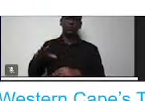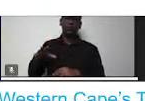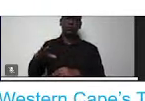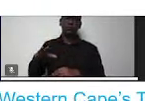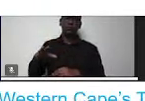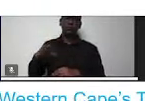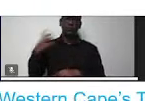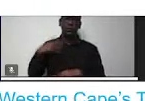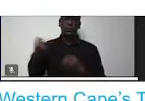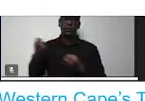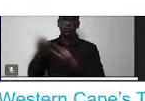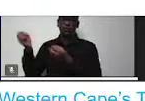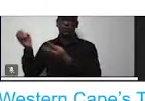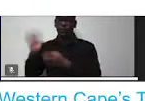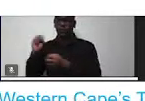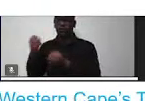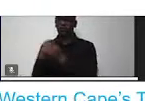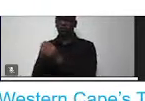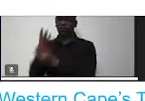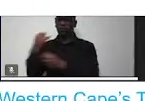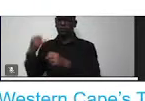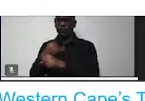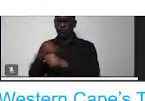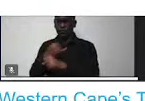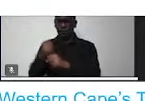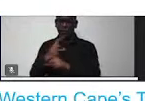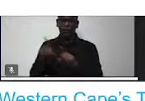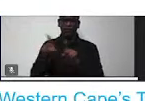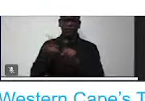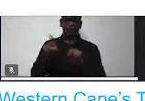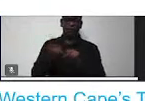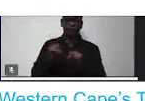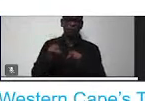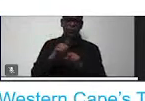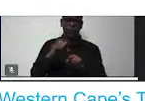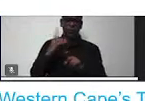exports which are growing really quickly. So dried fruit, preserved fruit,